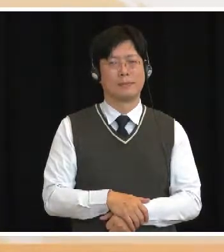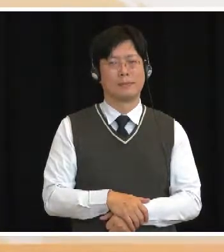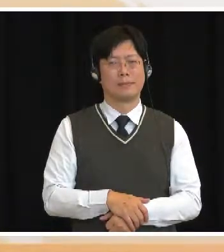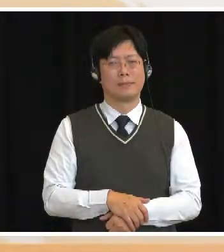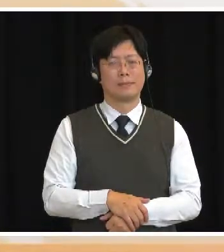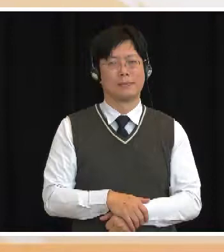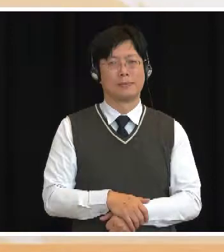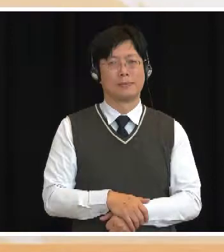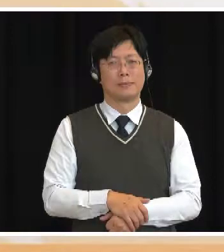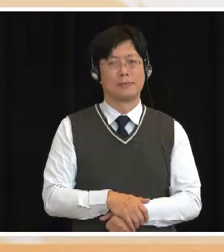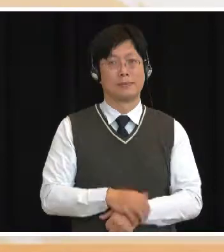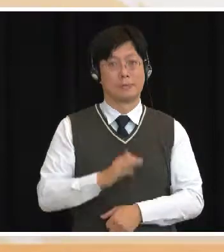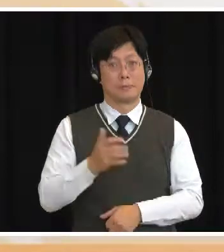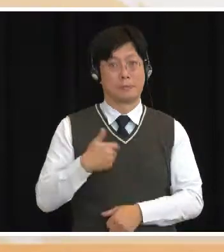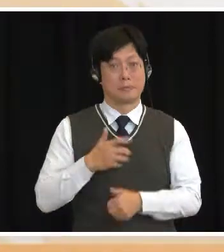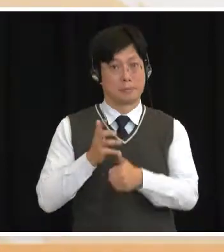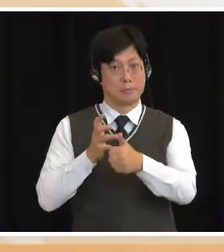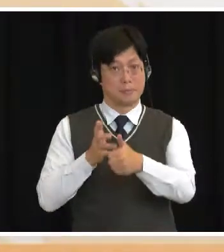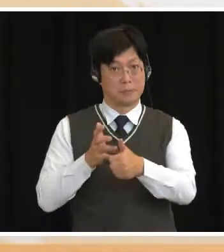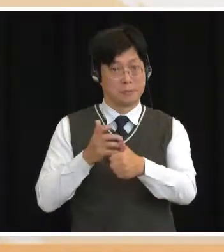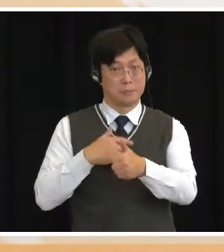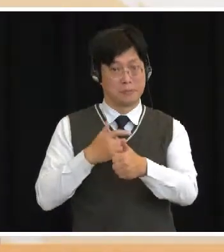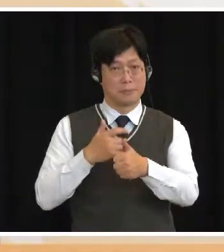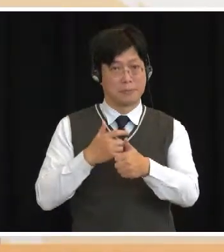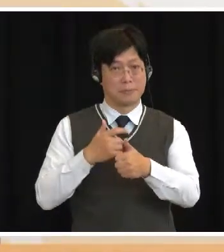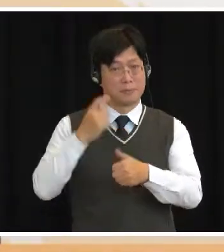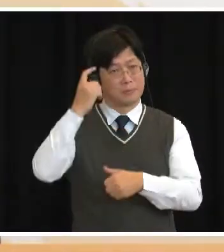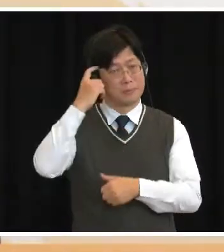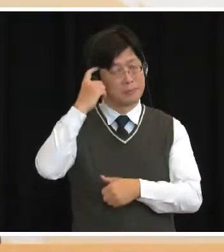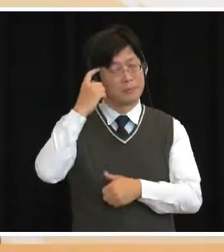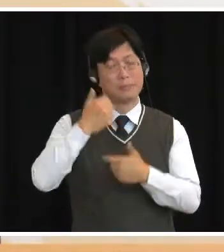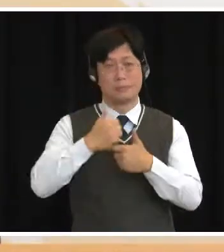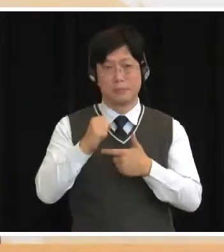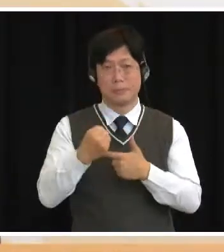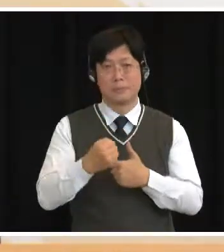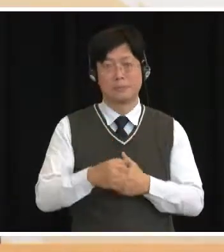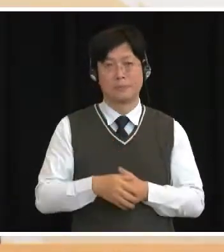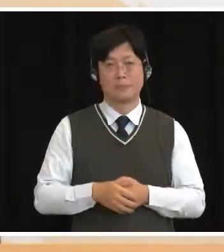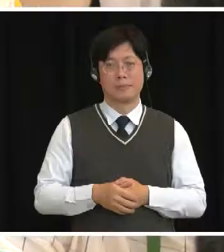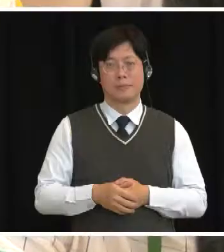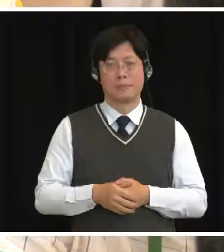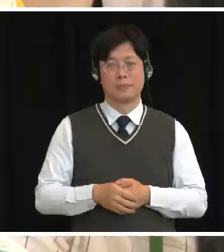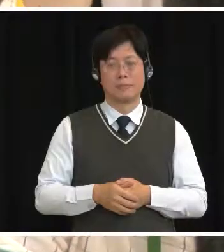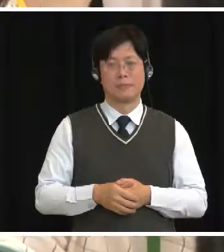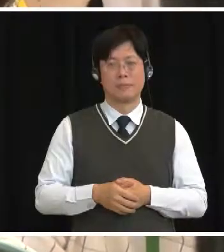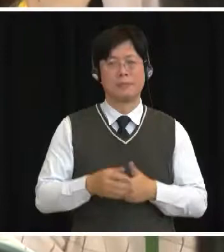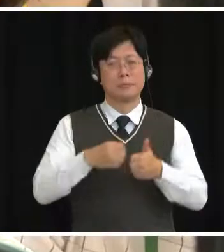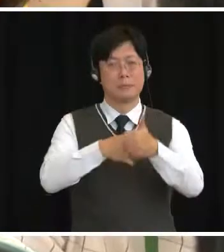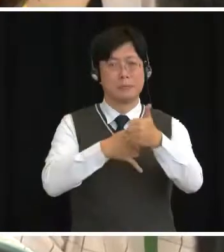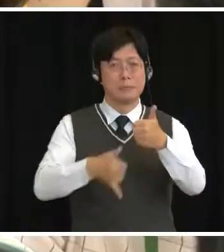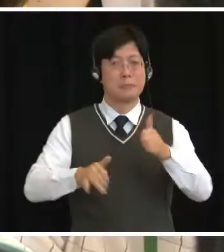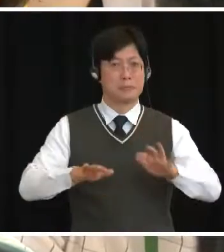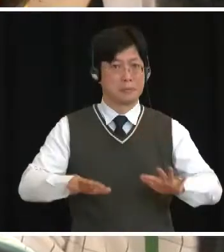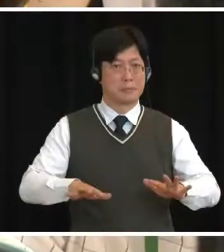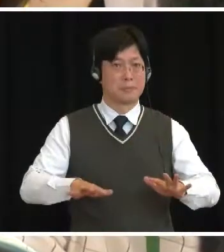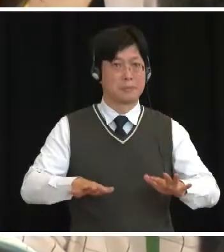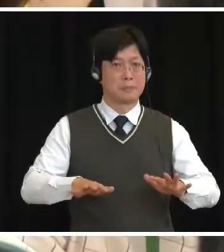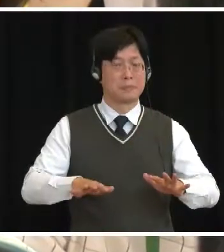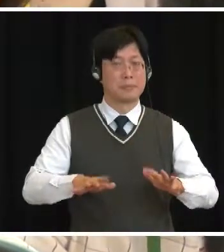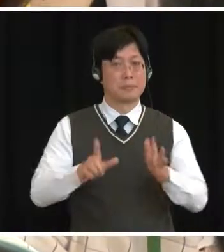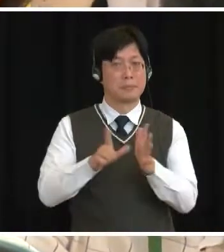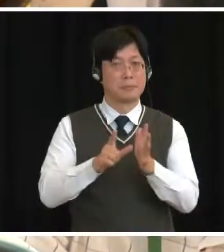recommend the members of the committee not to engage in discussions. We can have long